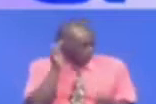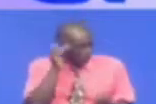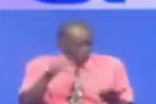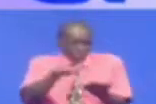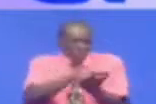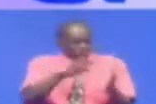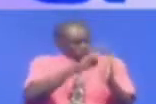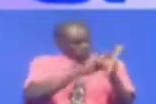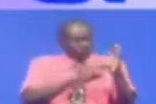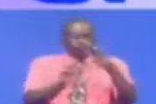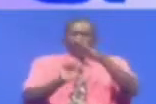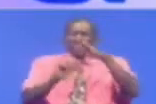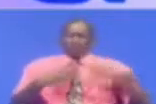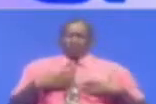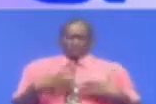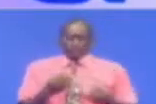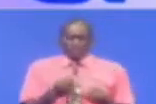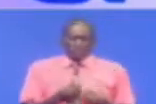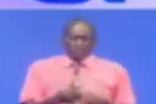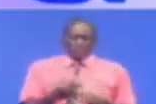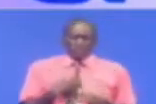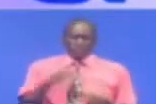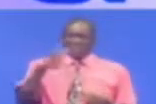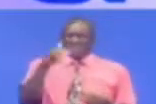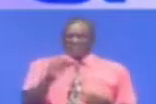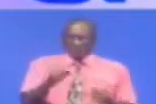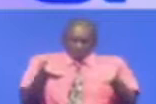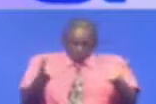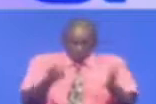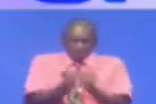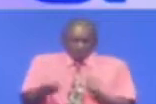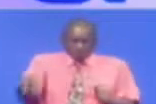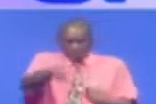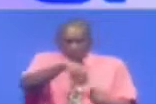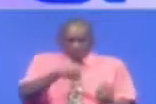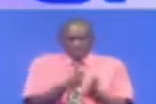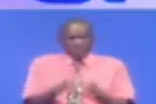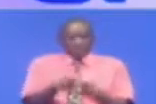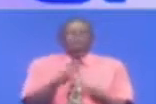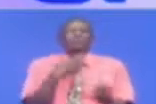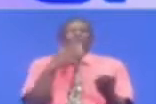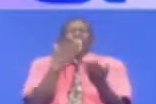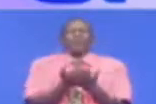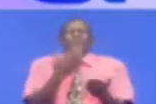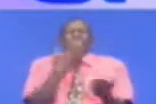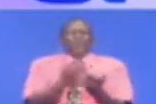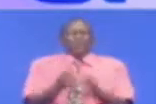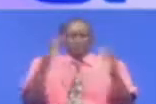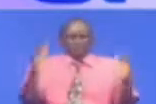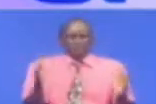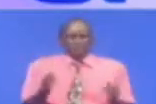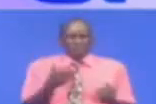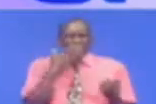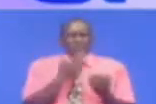guidelines from the Ministry of Health. The CAS was here with us, and we would also like to thank him. Thank you very much.